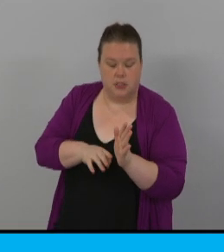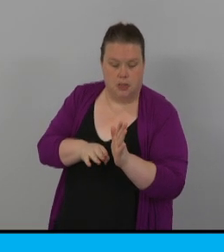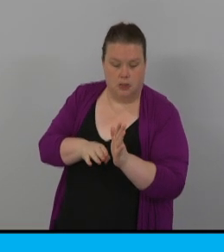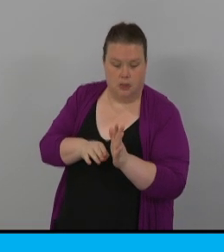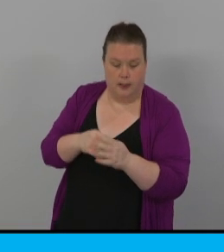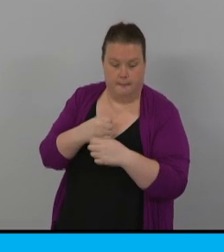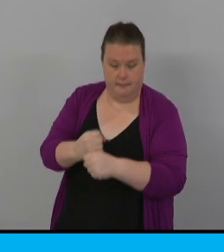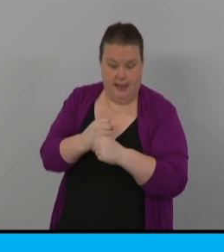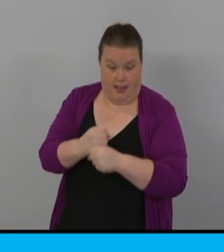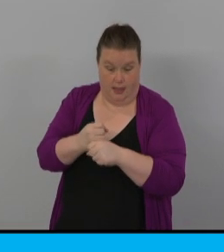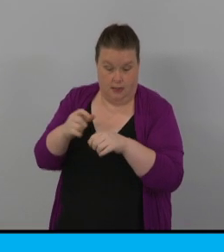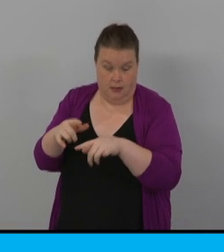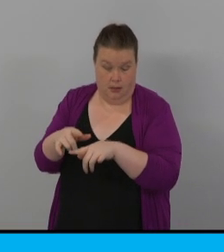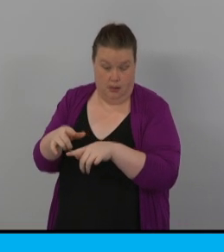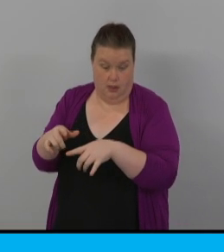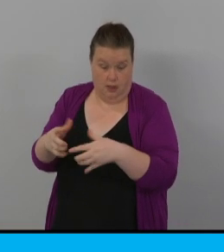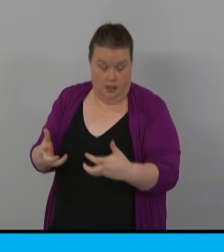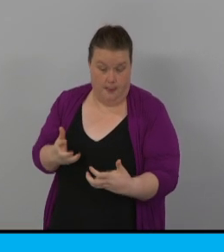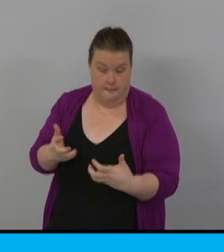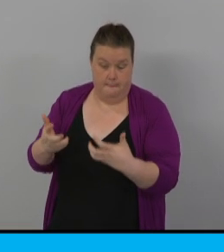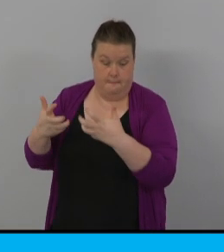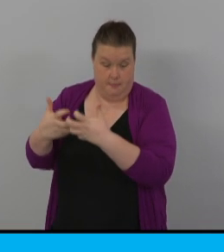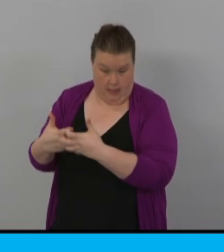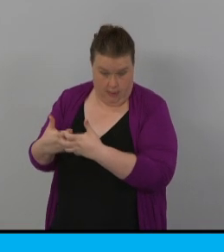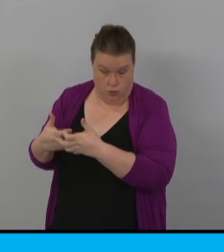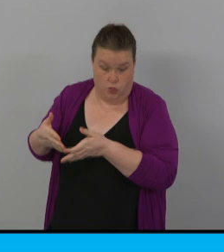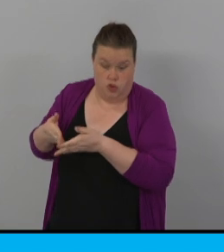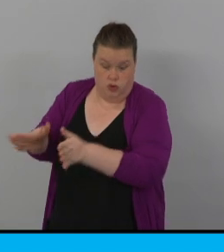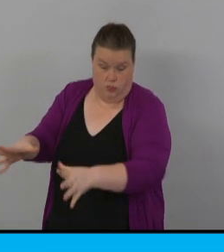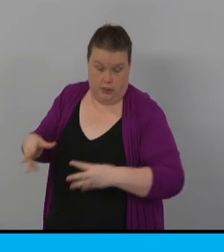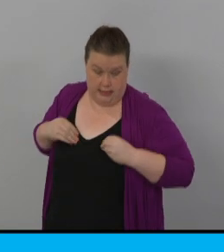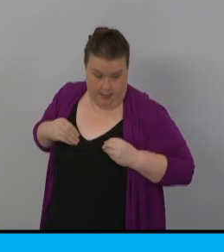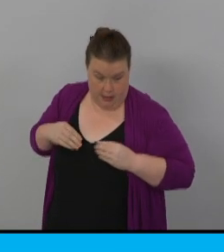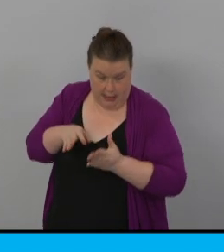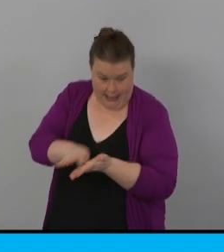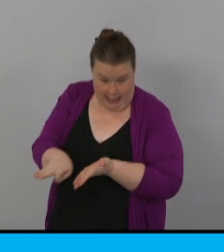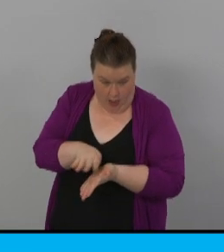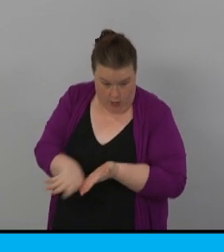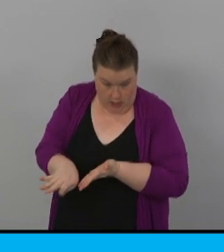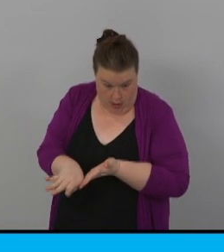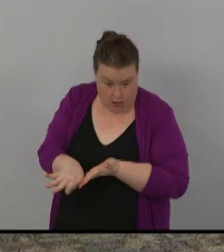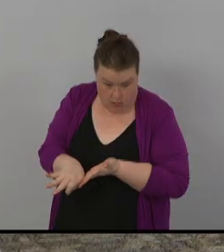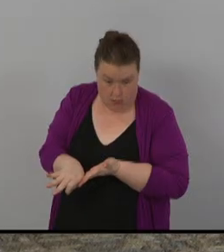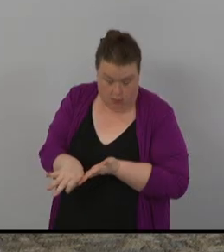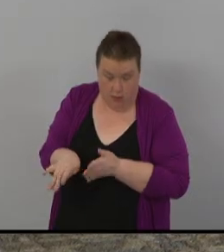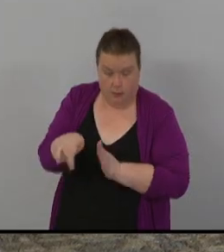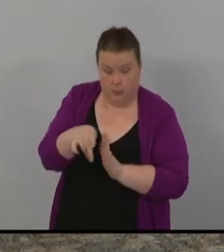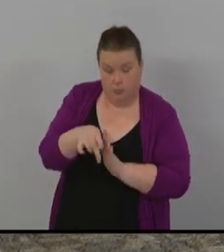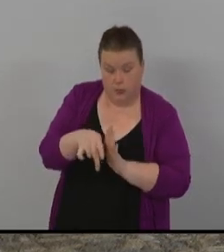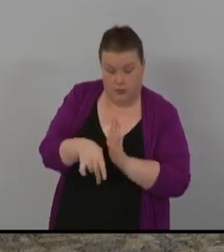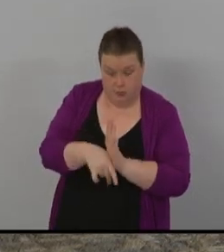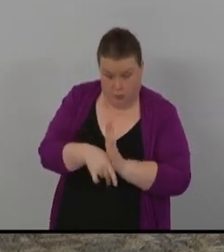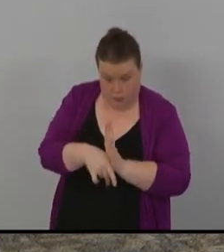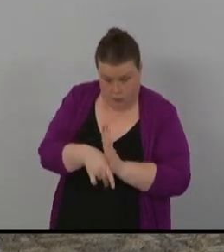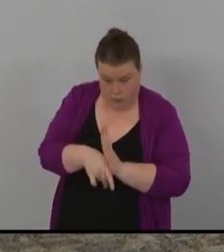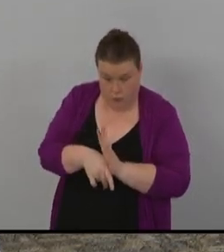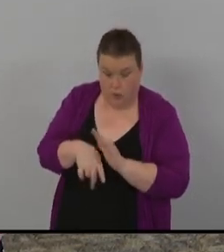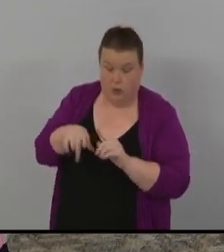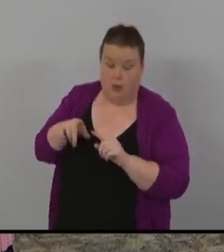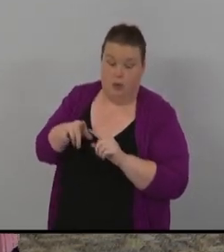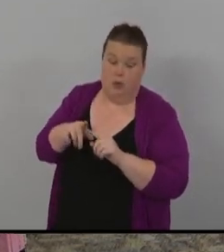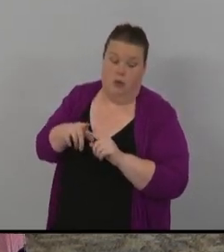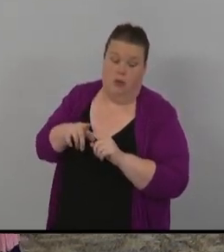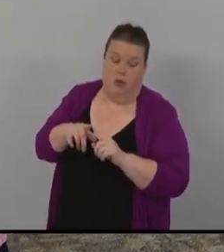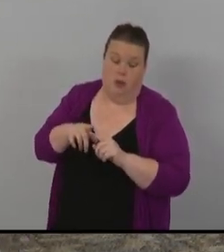have to have the budget set on the same basis, and governmental funds are on a modified accrual basis of accounting, so